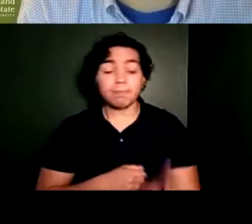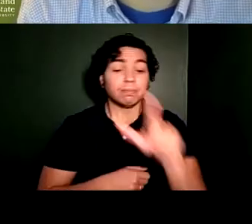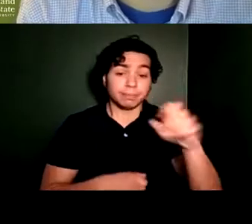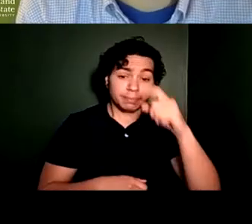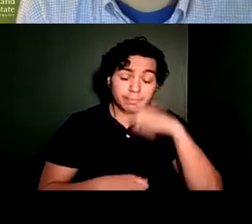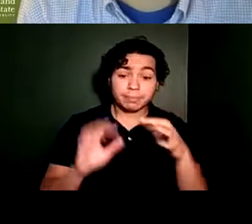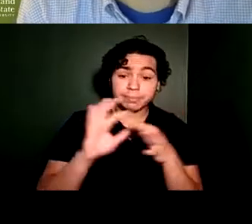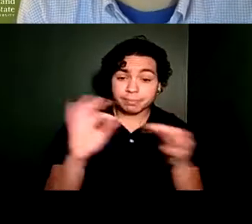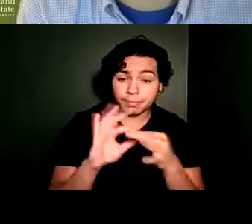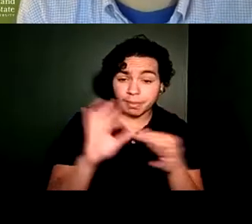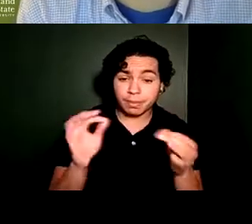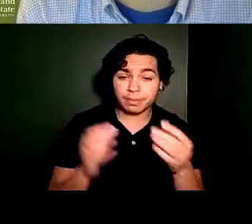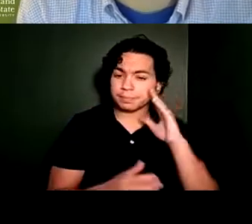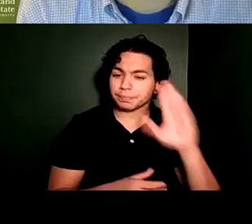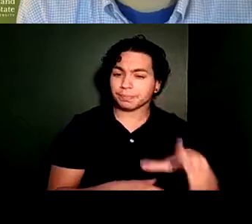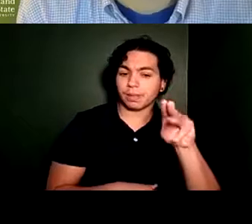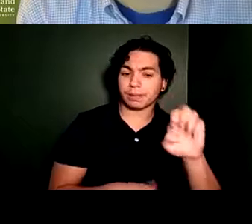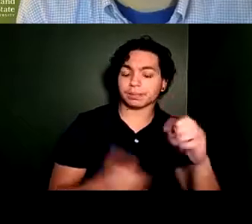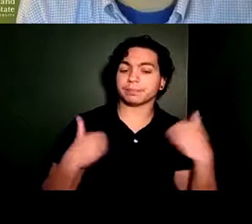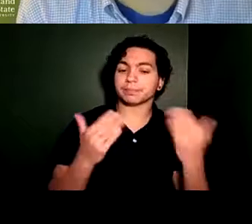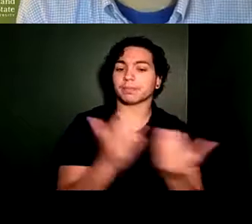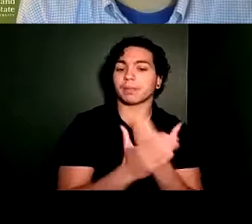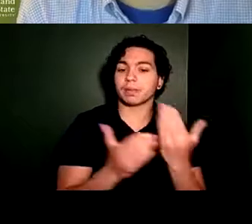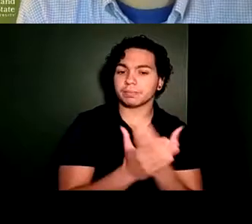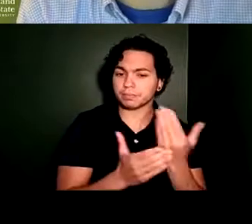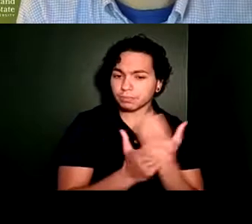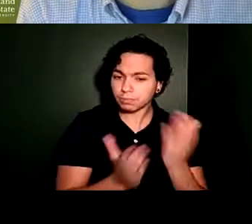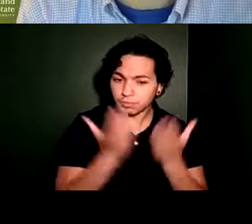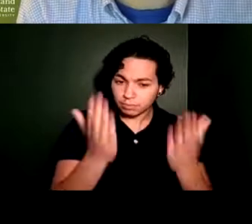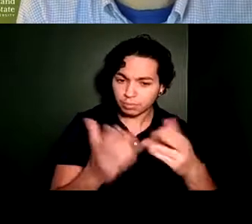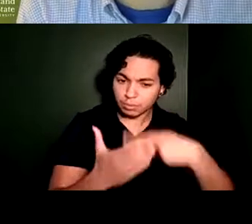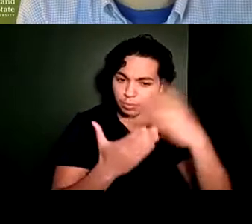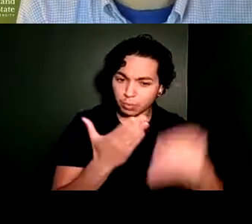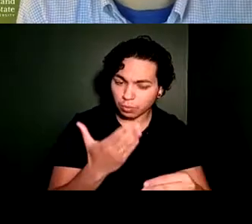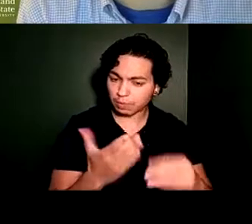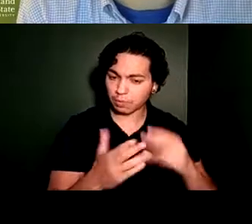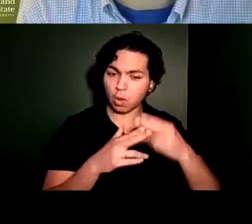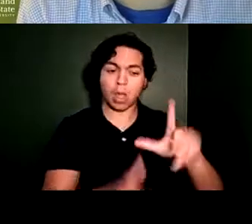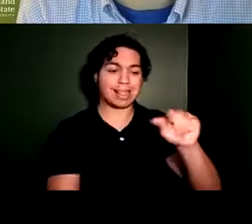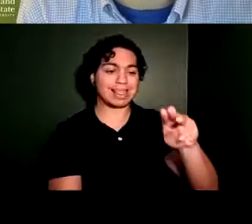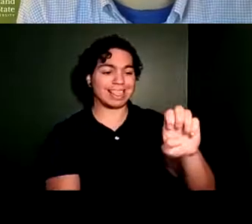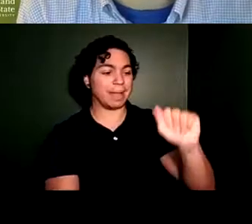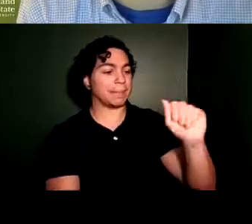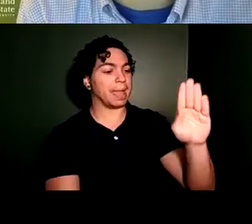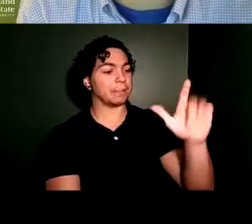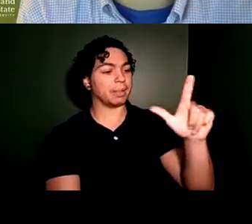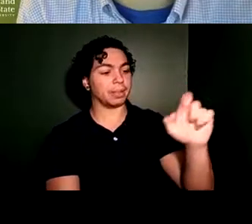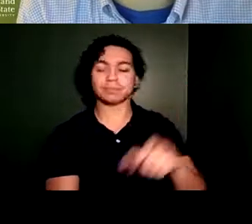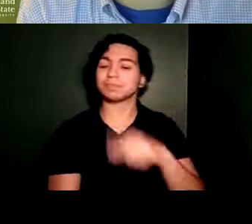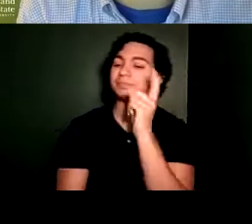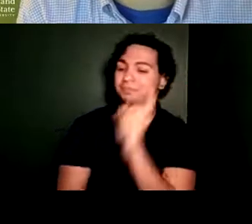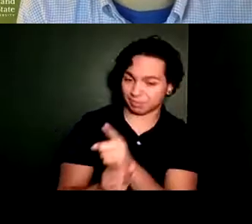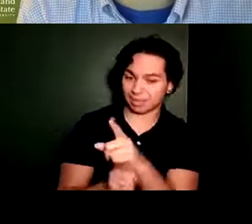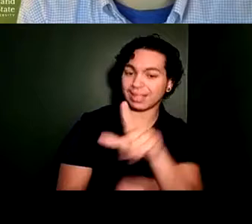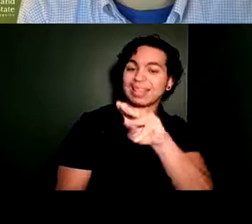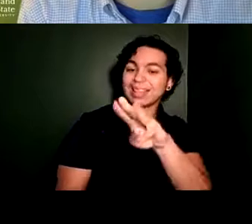new offering, Lime Able, is that correct? That is correct. Yeah, Lime Able is our